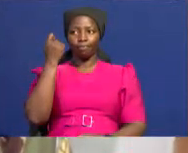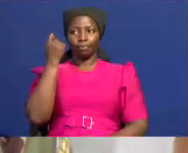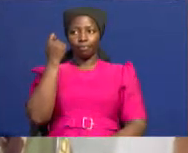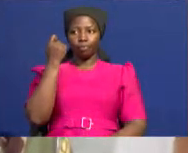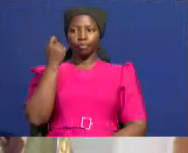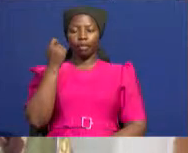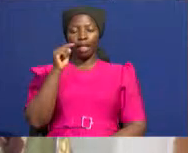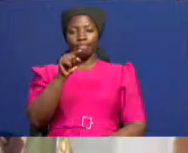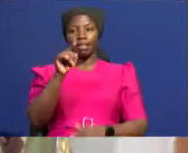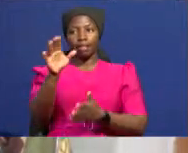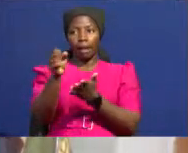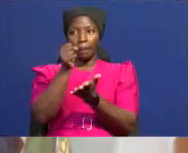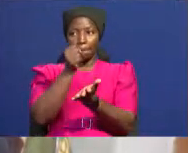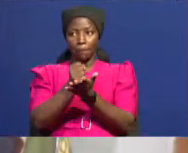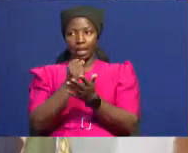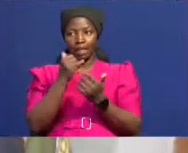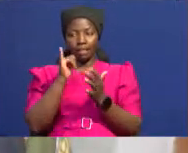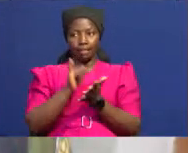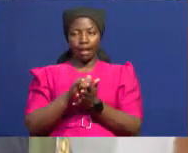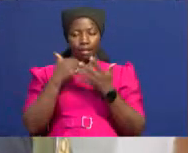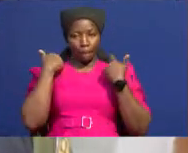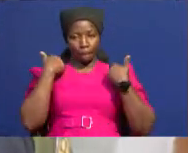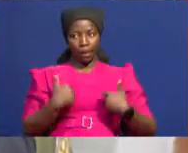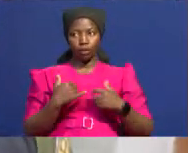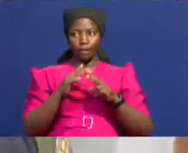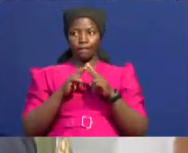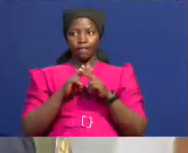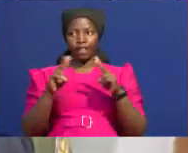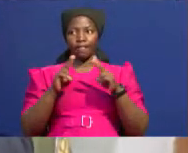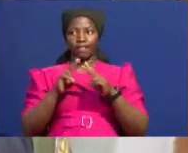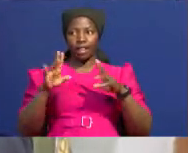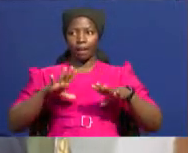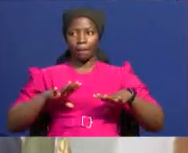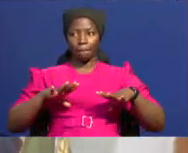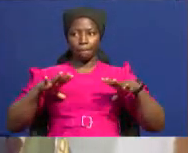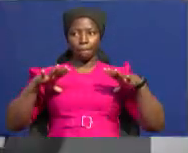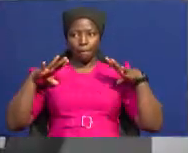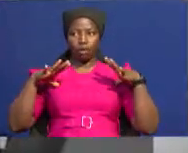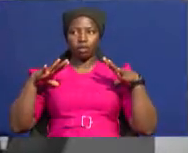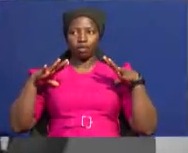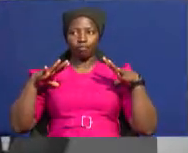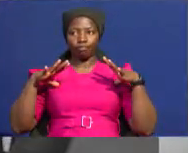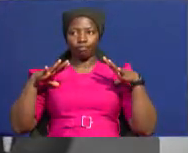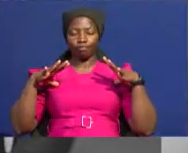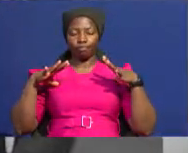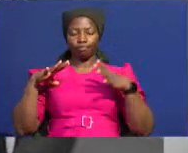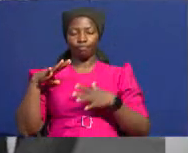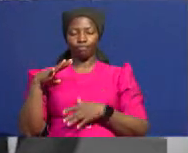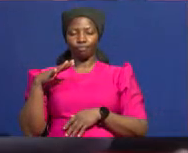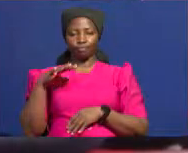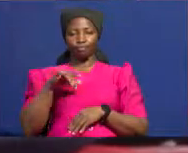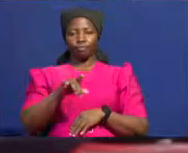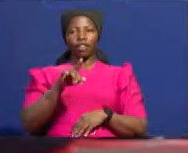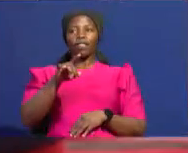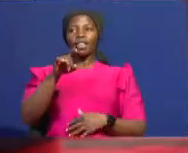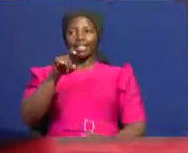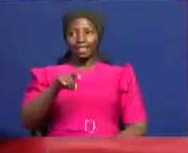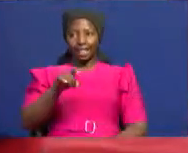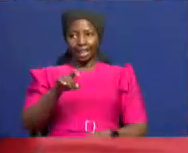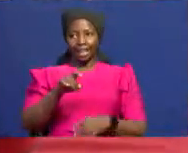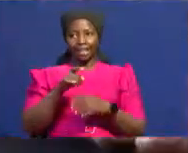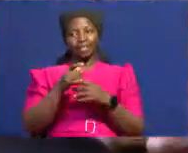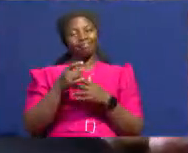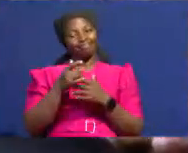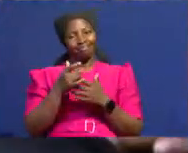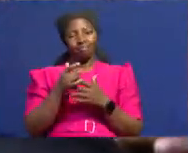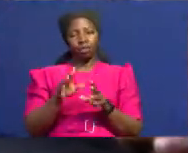It is an appointment that I am very, very proud that I made. He deserved the job. President Ruto